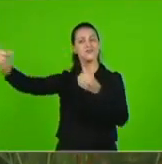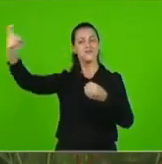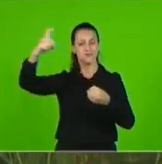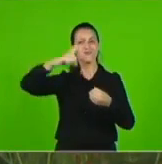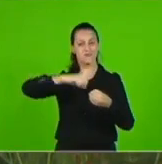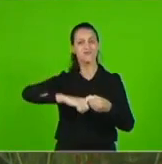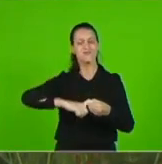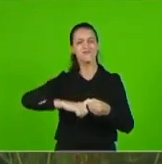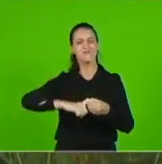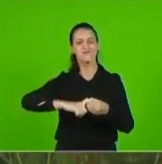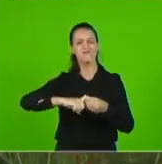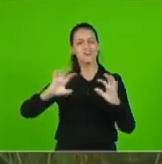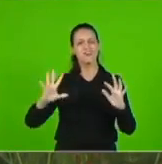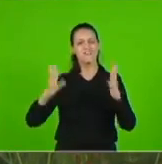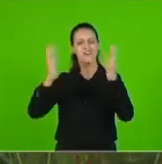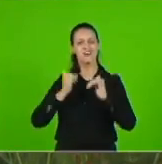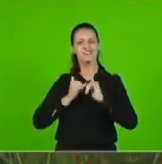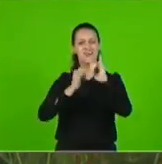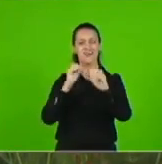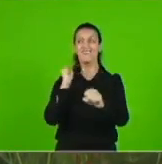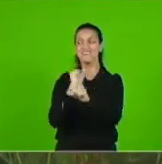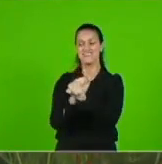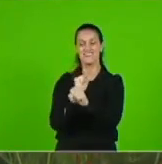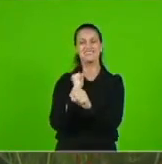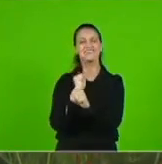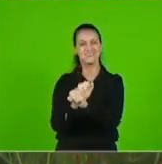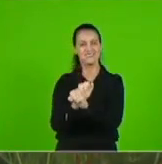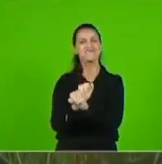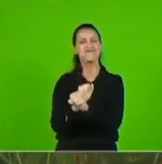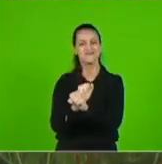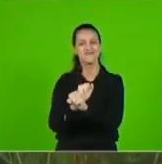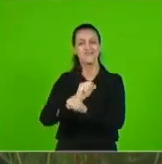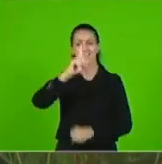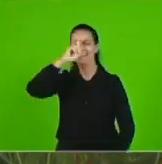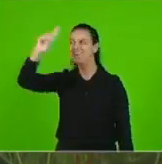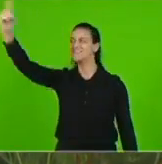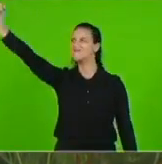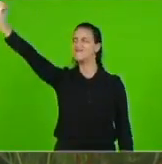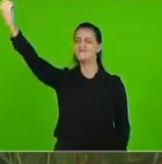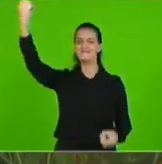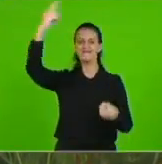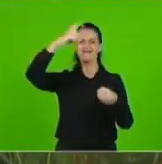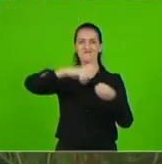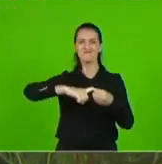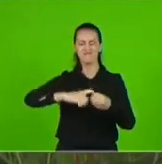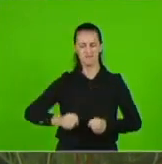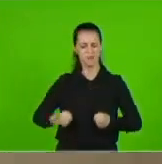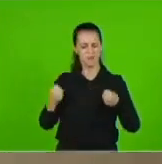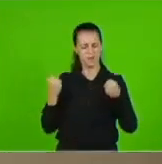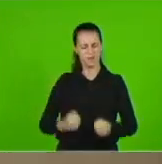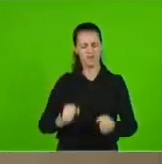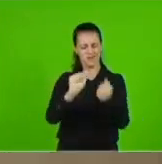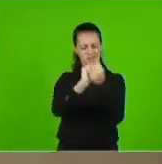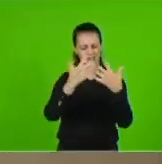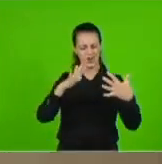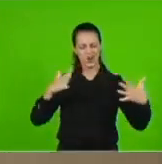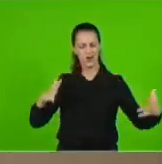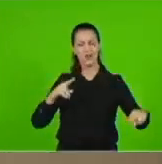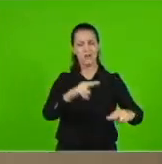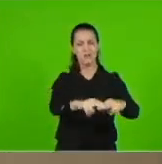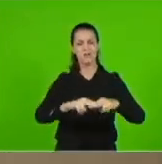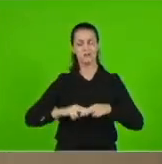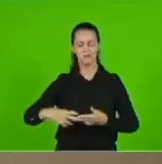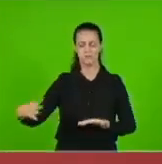Lamb, marriage of the Lamb. He will come with power and great glory